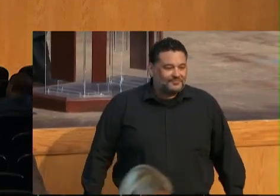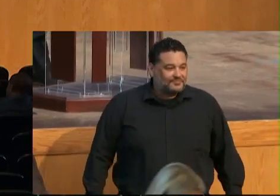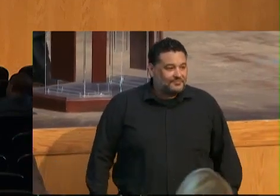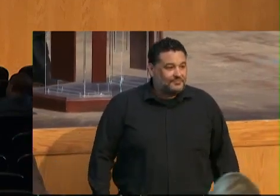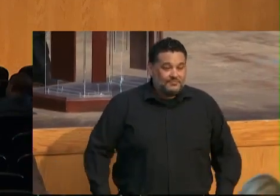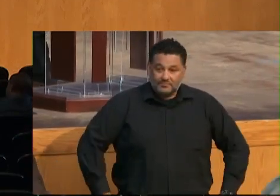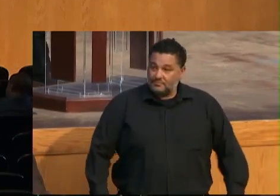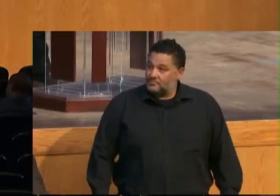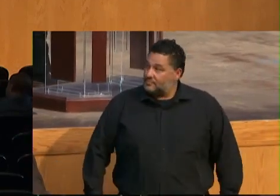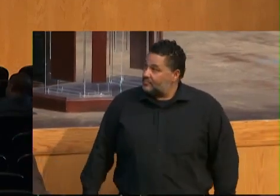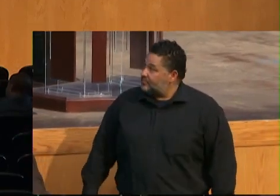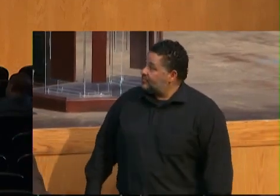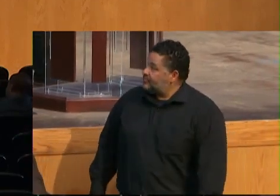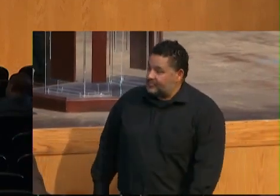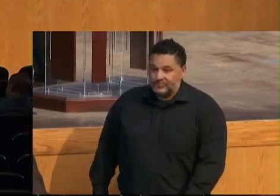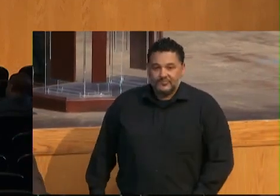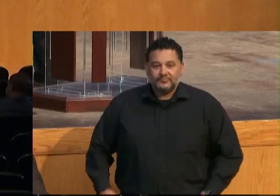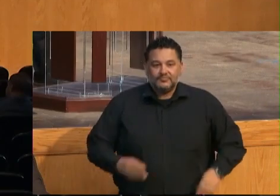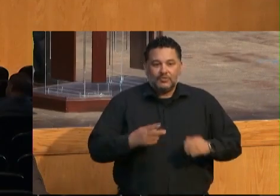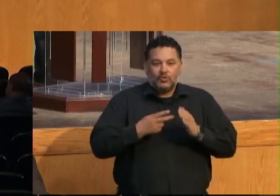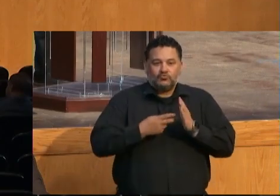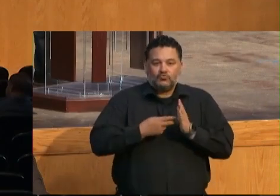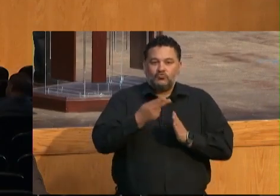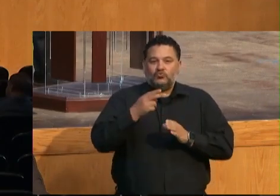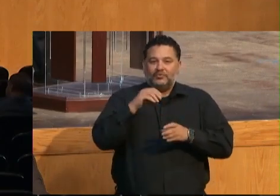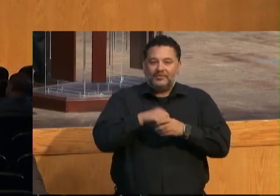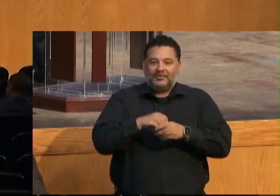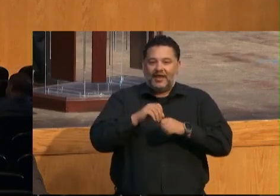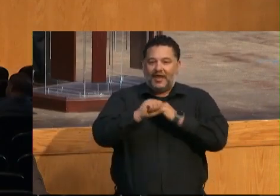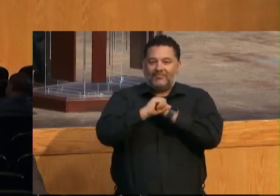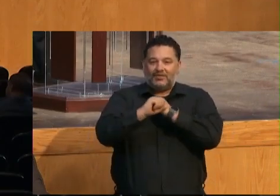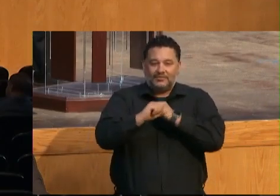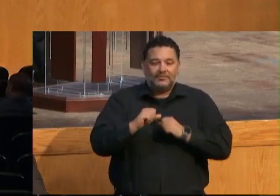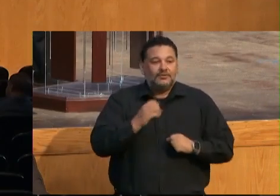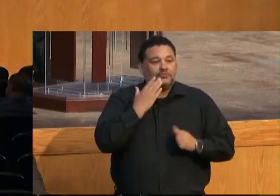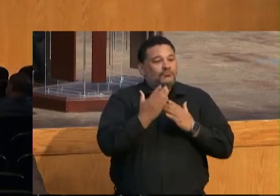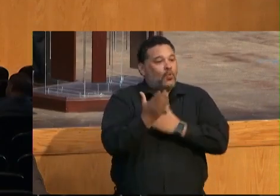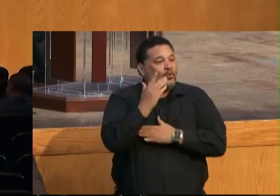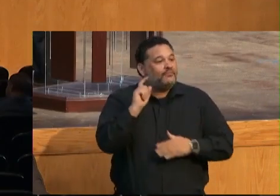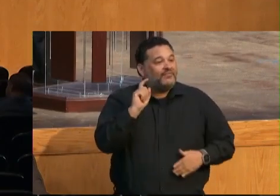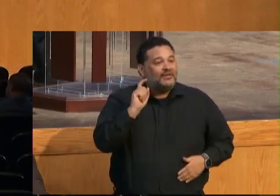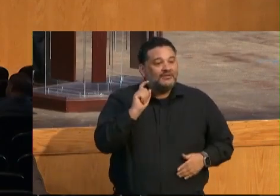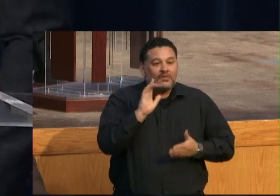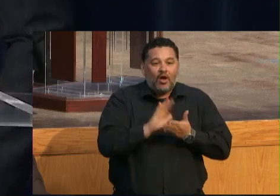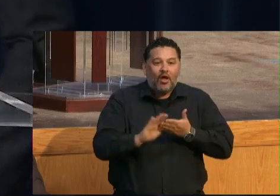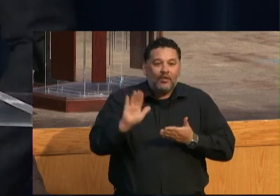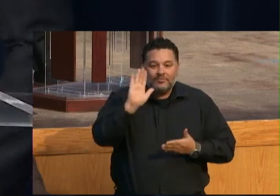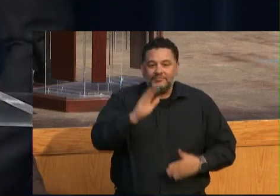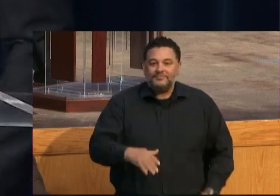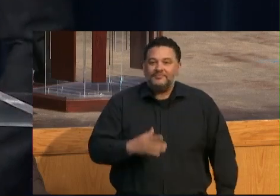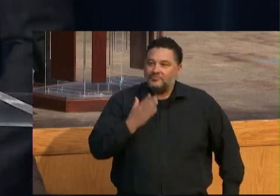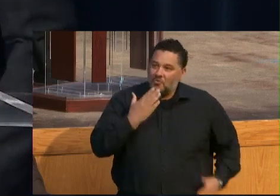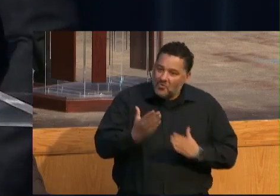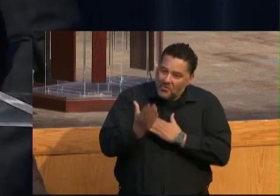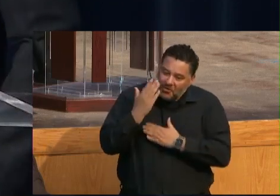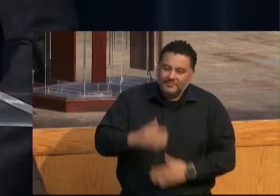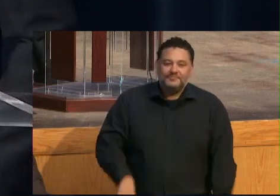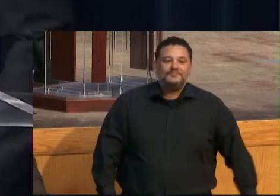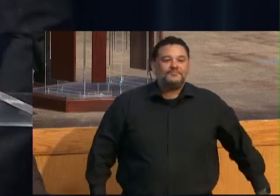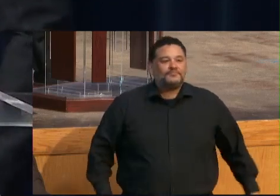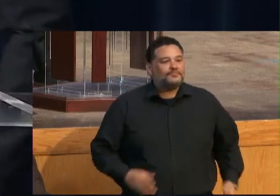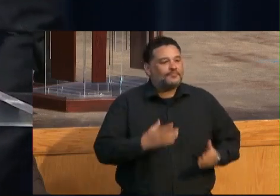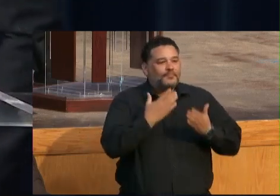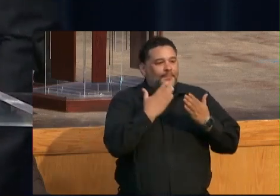Truth in advertising. So, good morning, Phoenix College. So, thank you to our